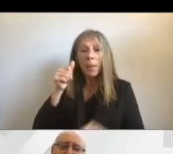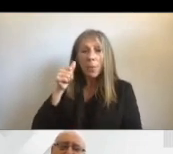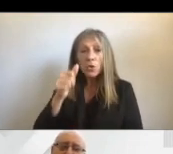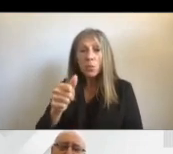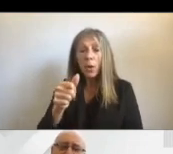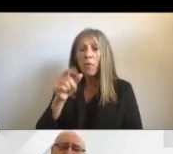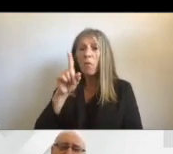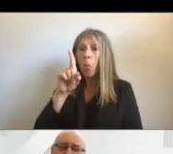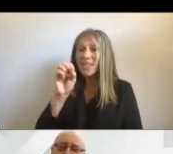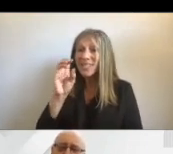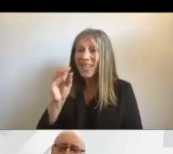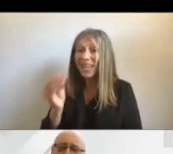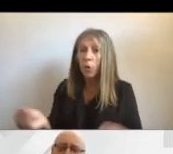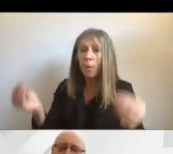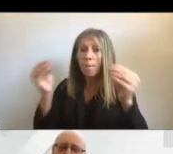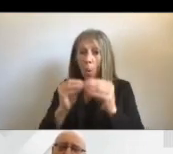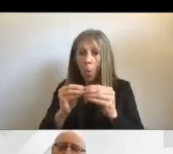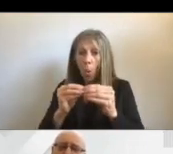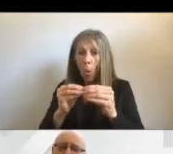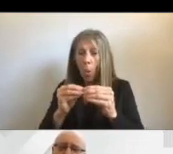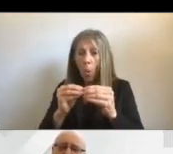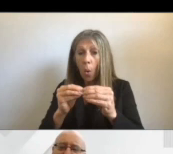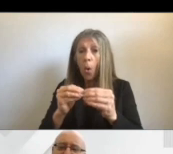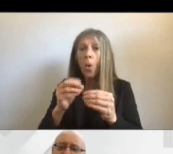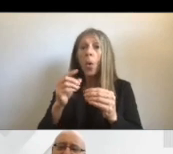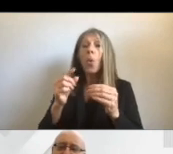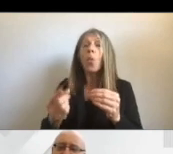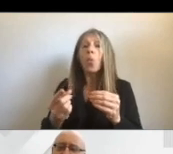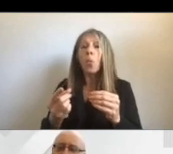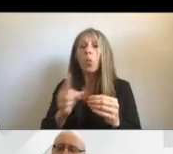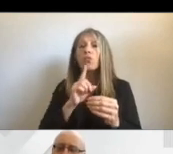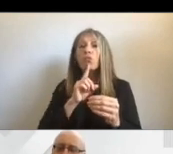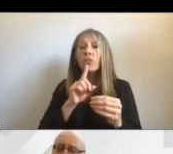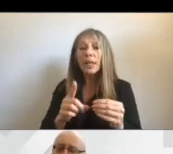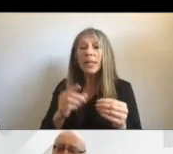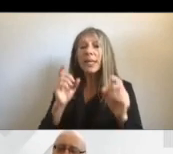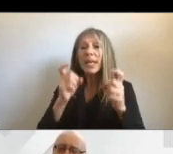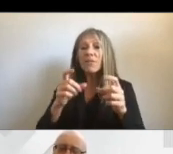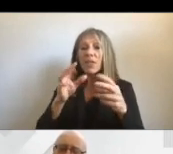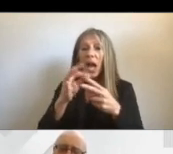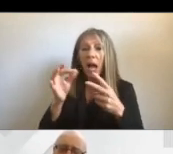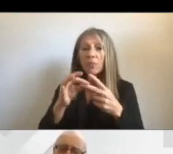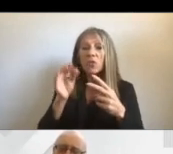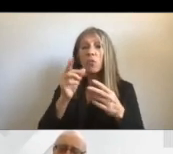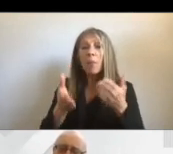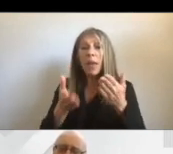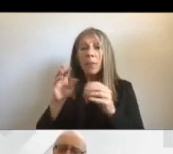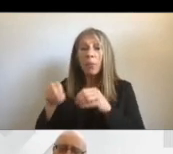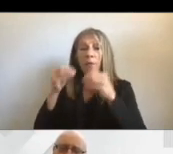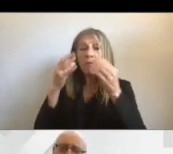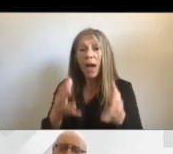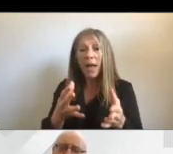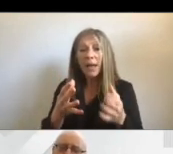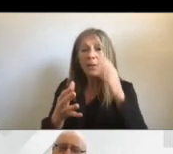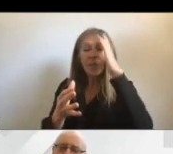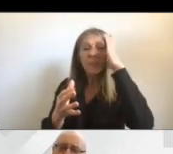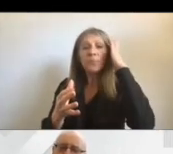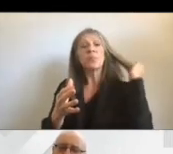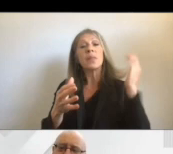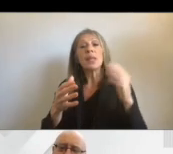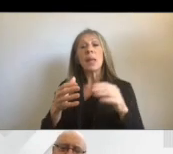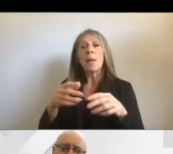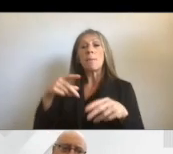the audible signal, the accessible signal has to indicate that audibly